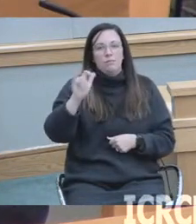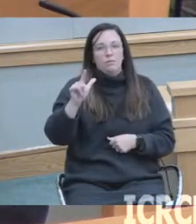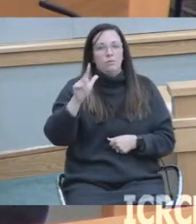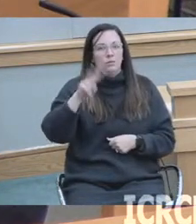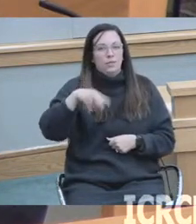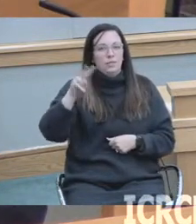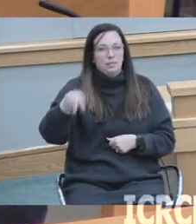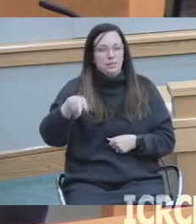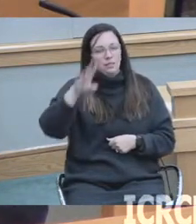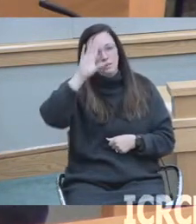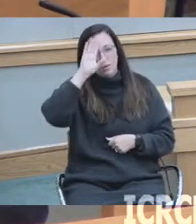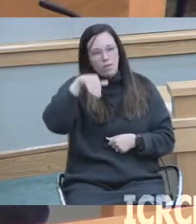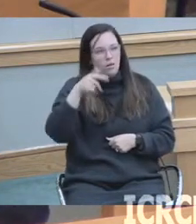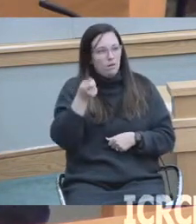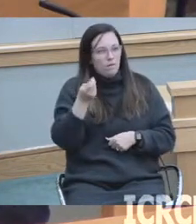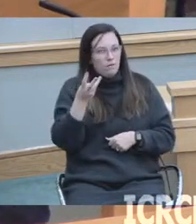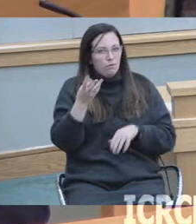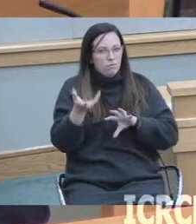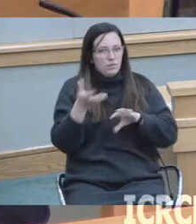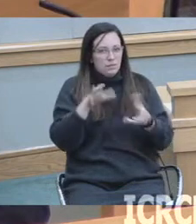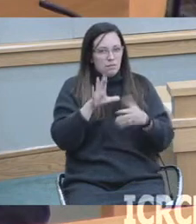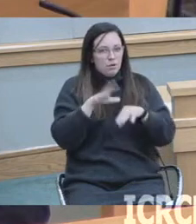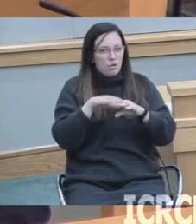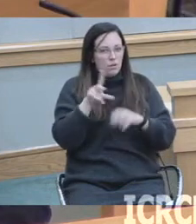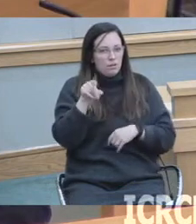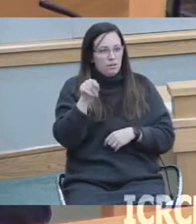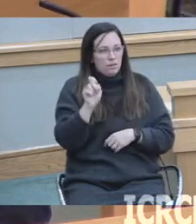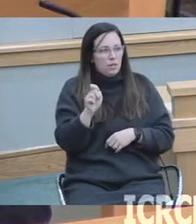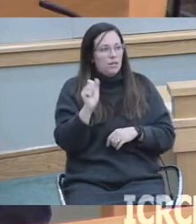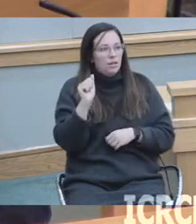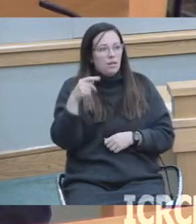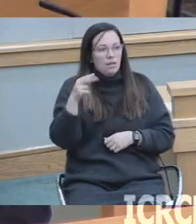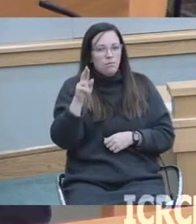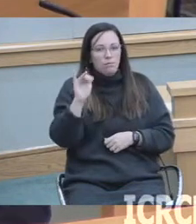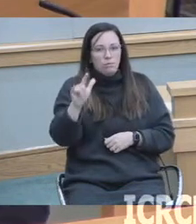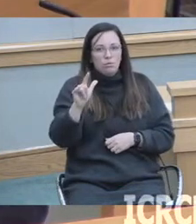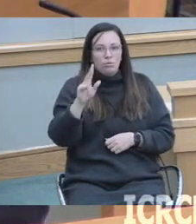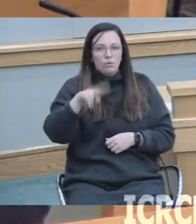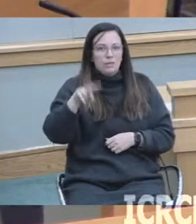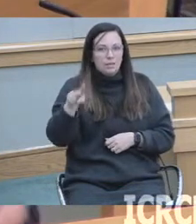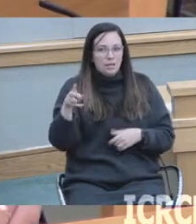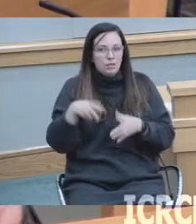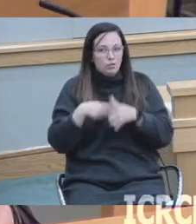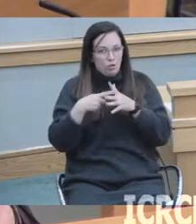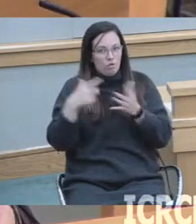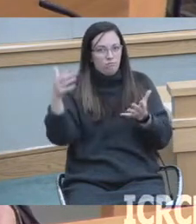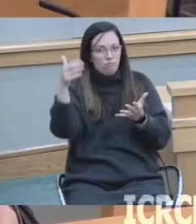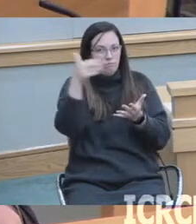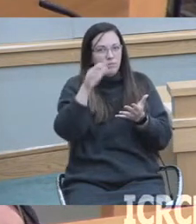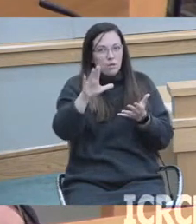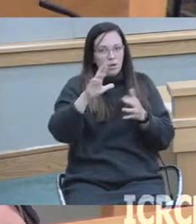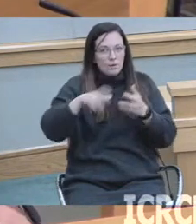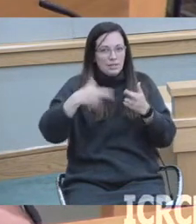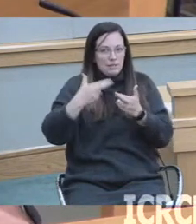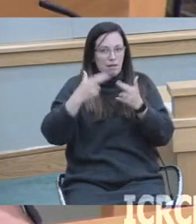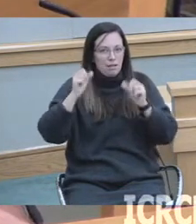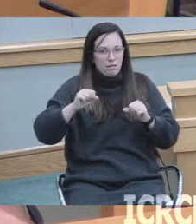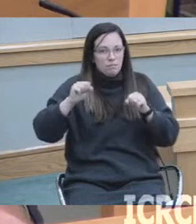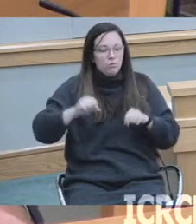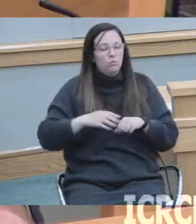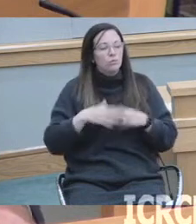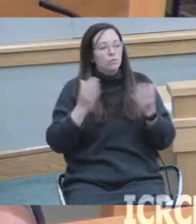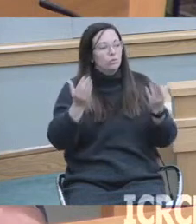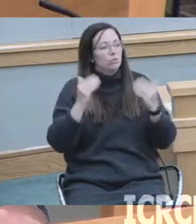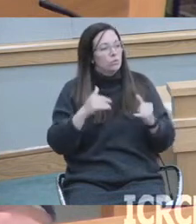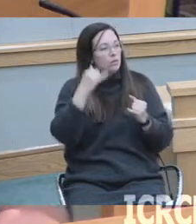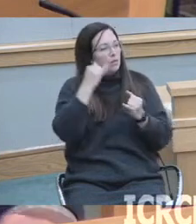some mix-up on the dates. April 22nd, so start collecting all your recyclables. And lastly, I know there's a lot